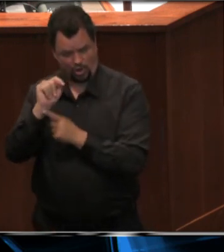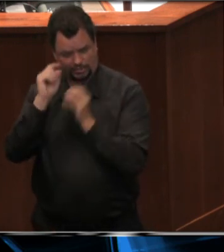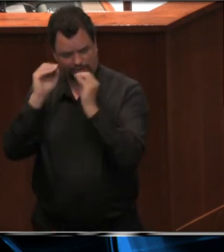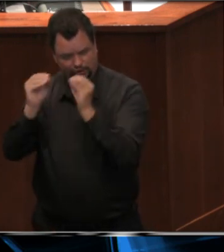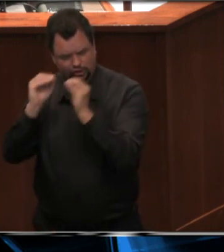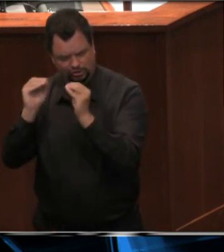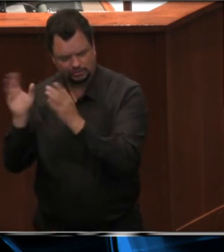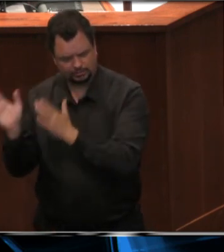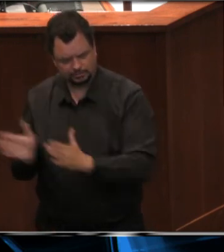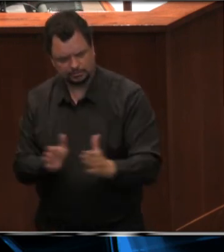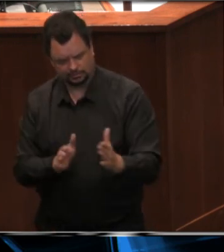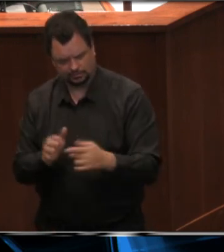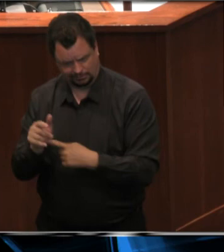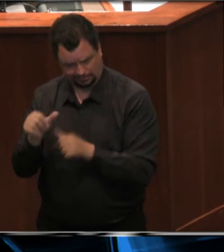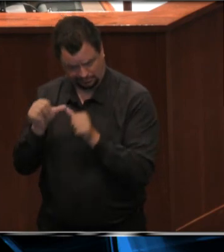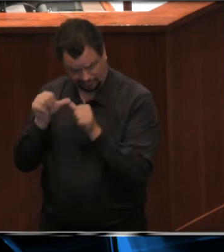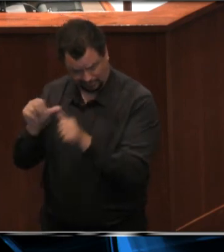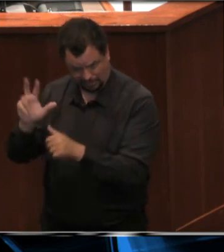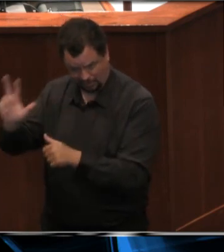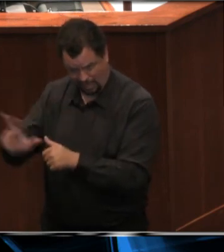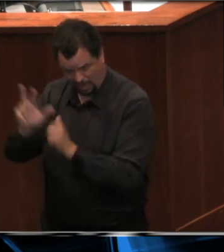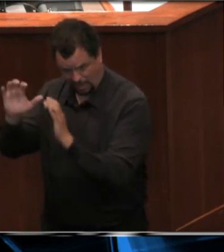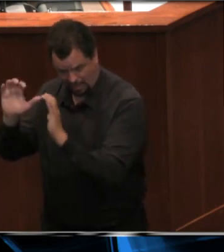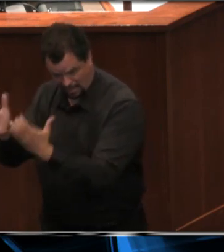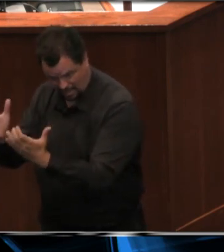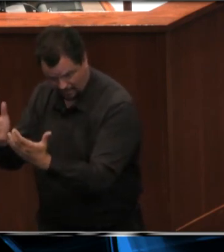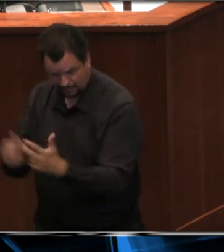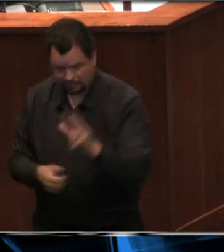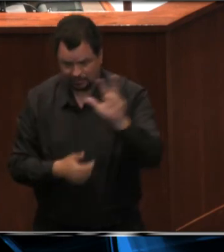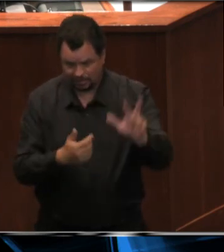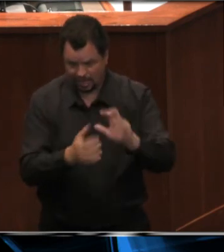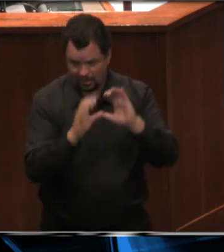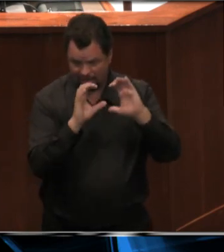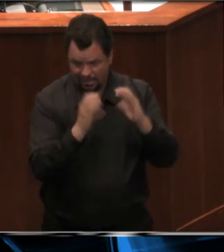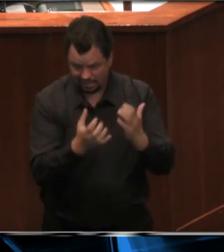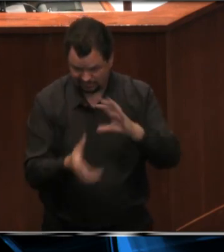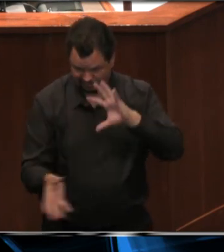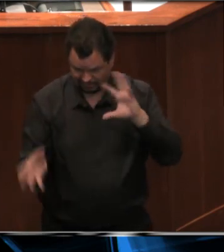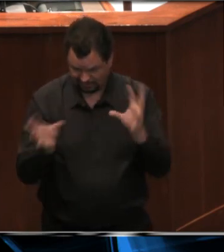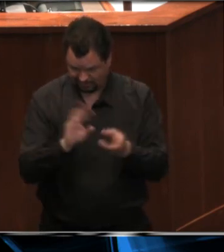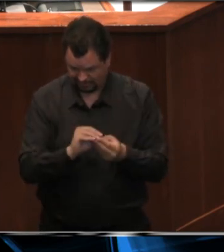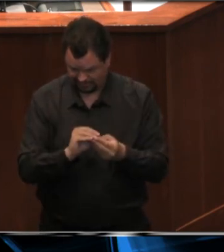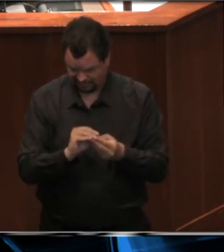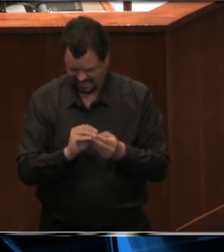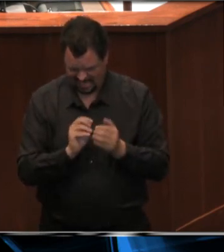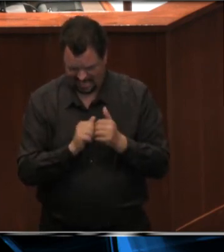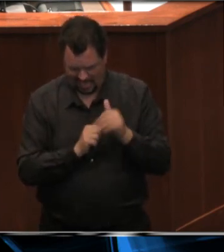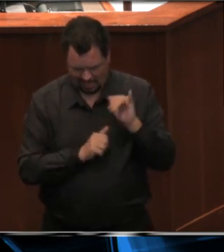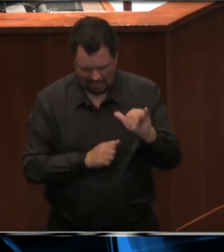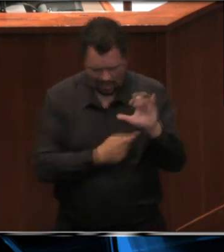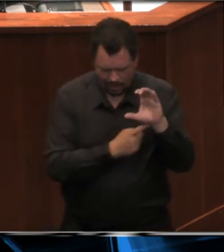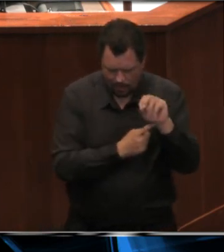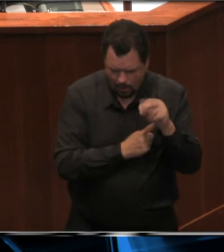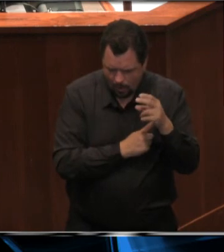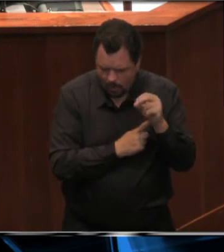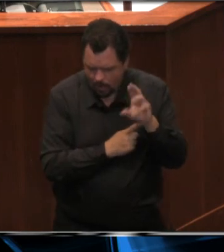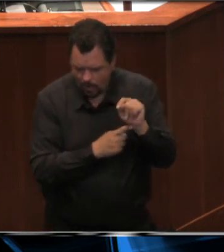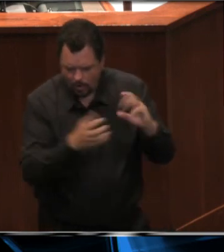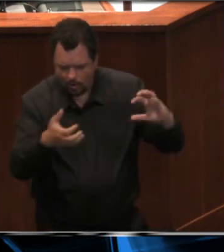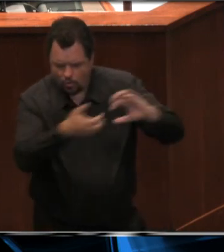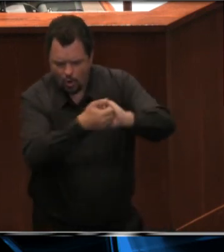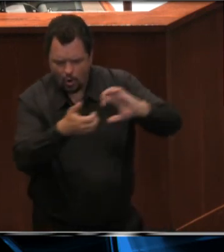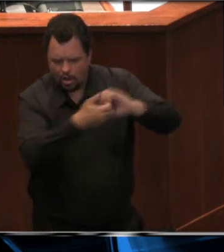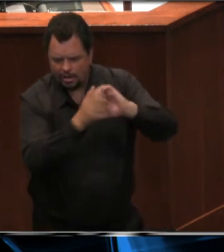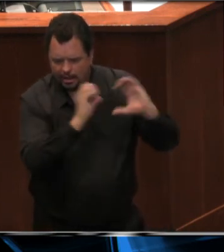per day, every day for 5 days running, I don't see how this is called a cohort. I also feel that if I'm in a full class of 20 to